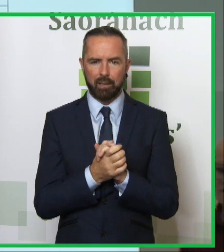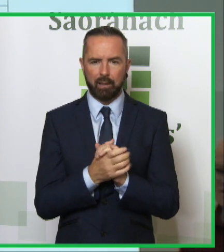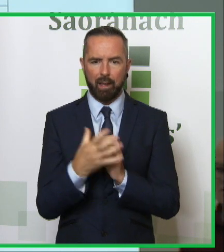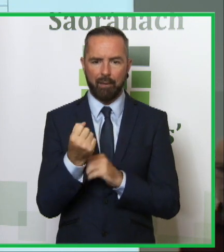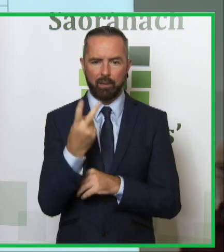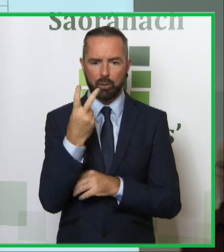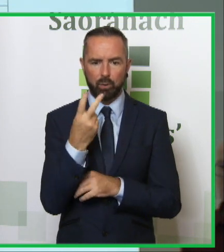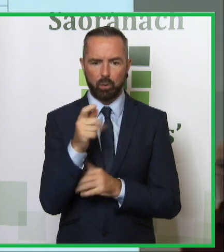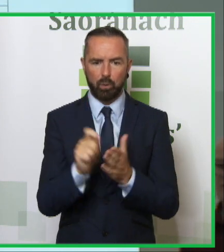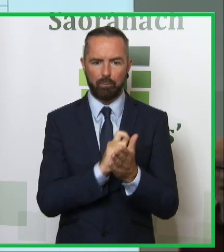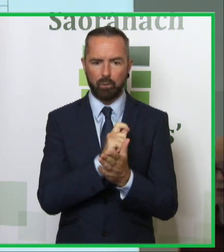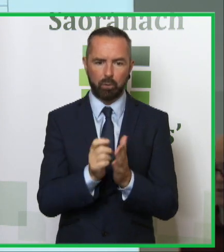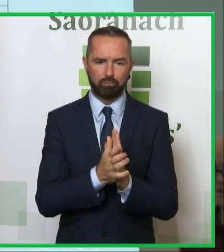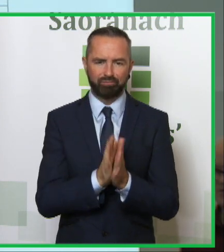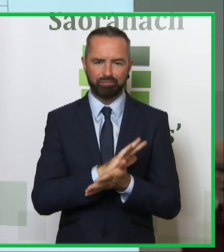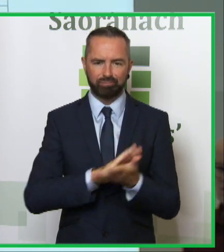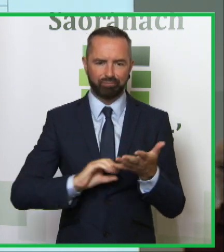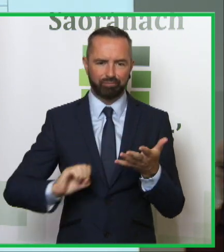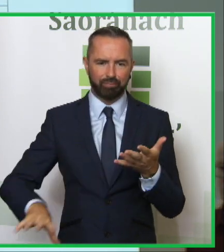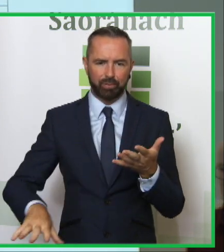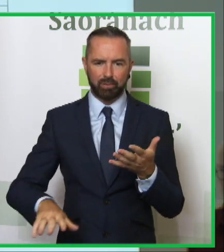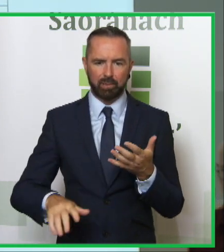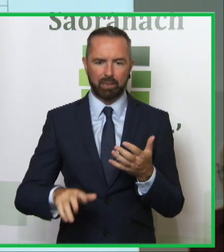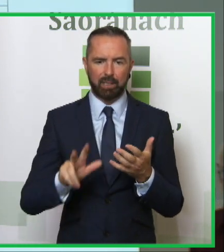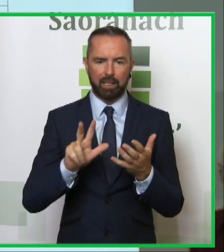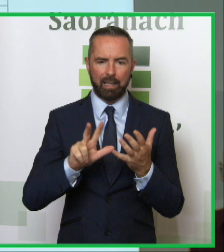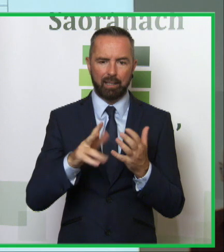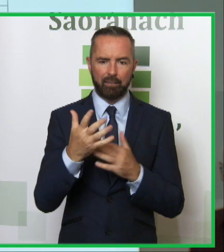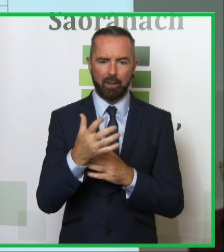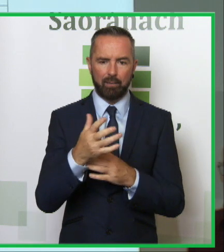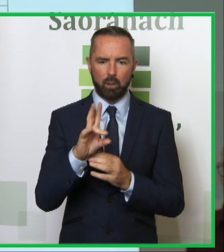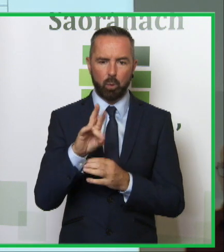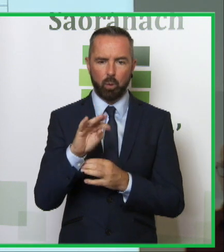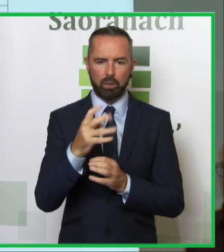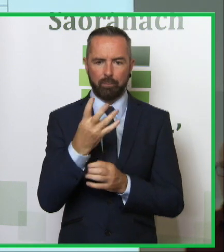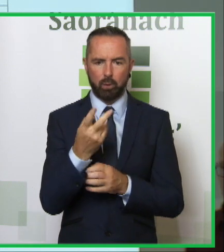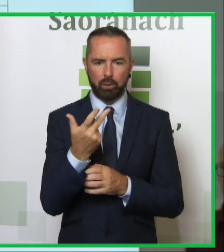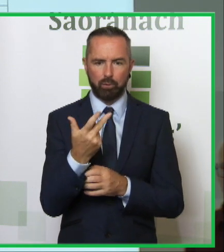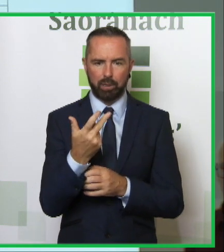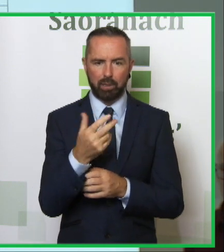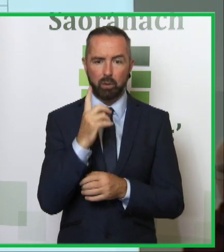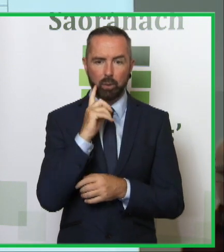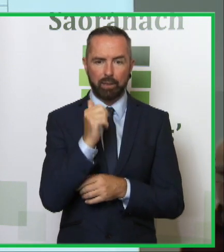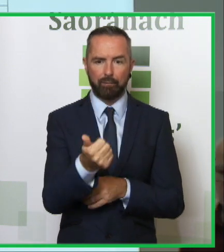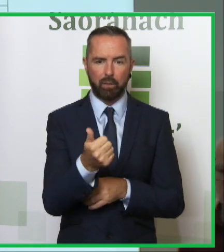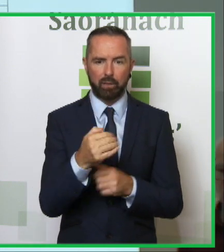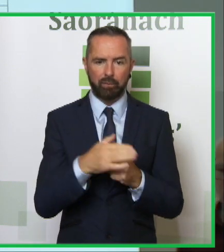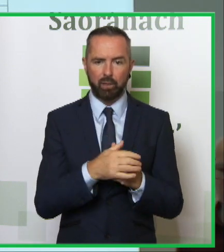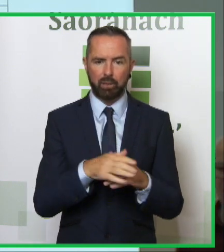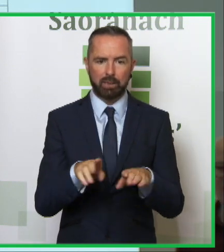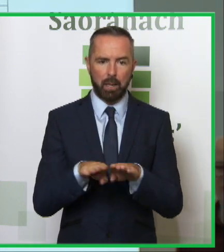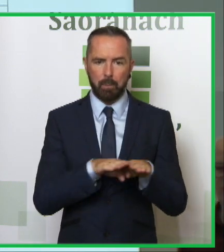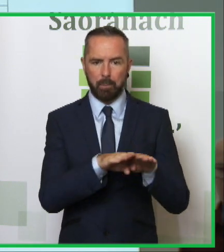votes on this, so the quota, the valid poll is 85, the quota is 43. We got 20 first preferences for status